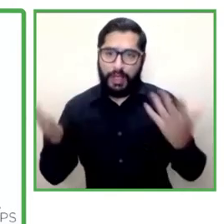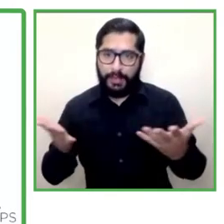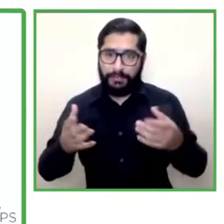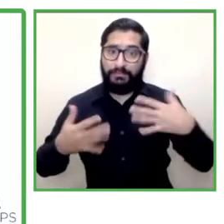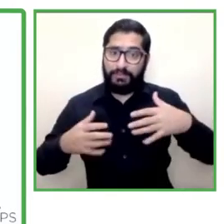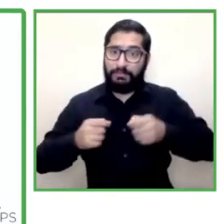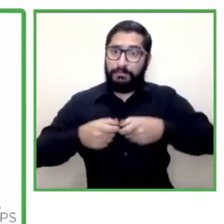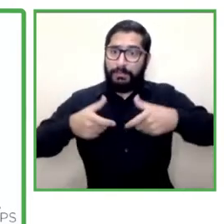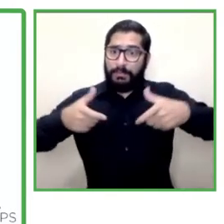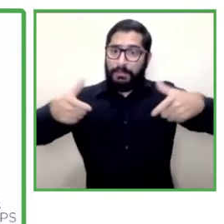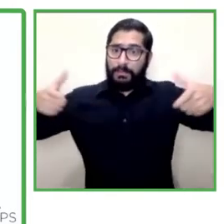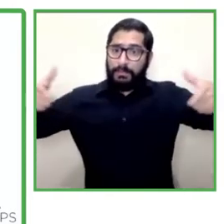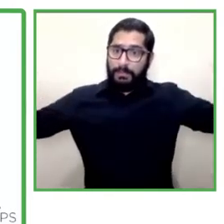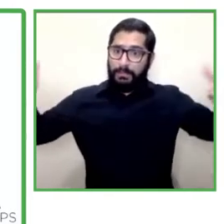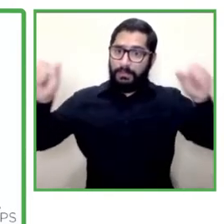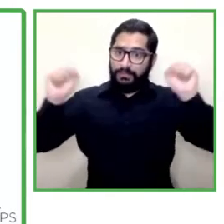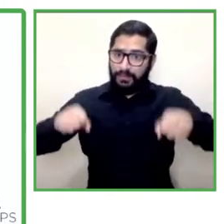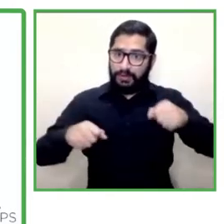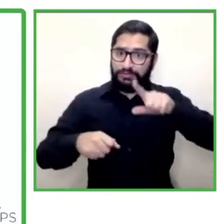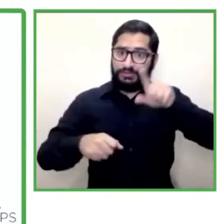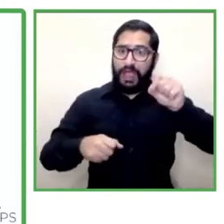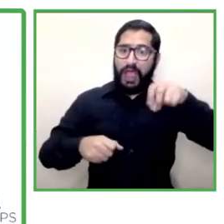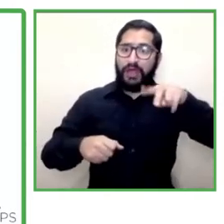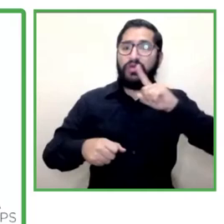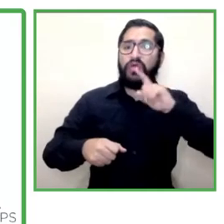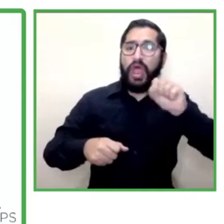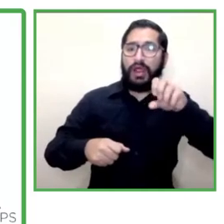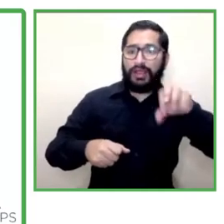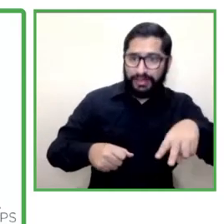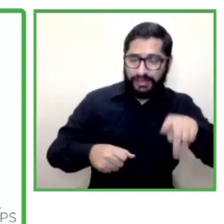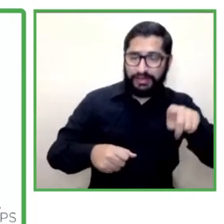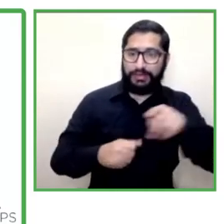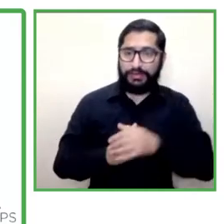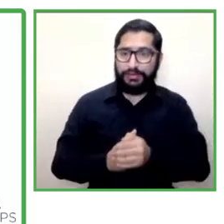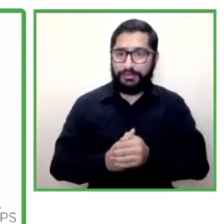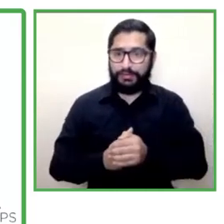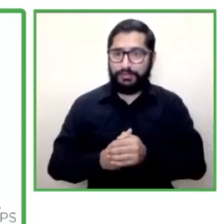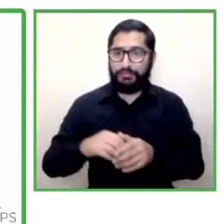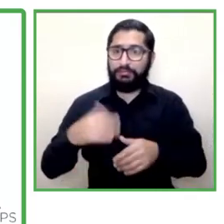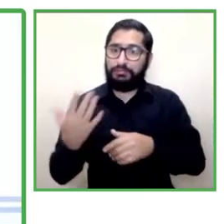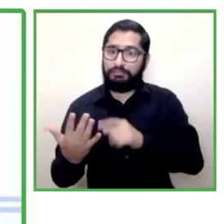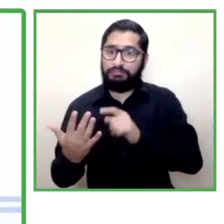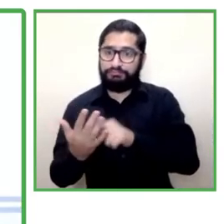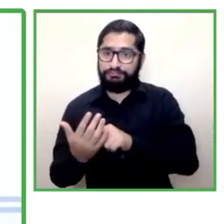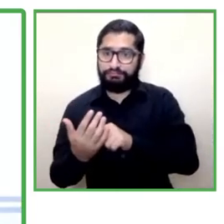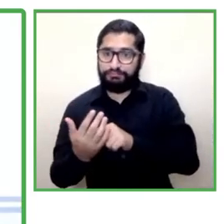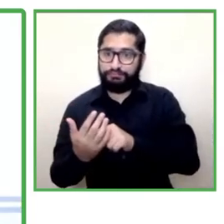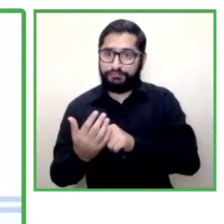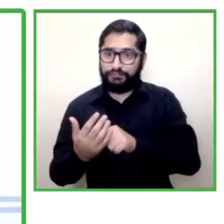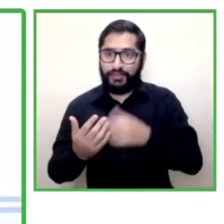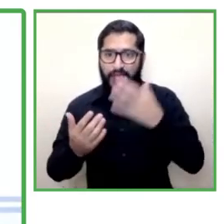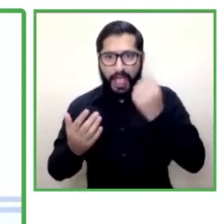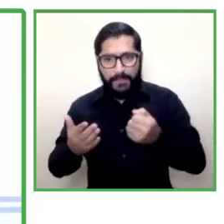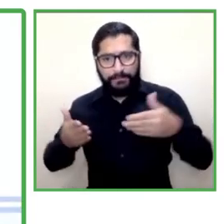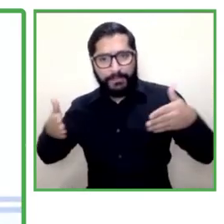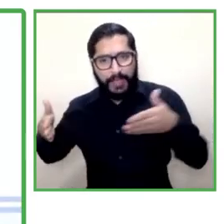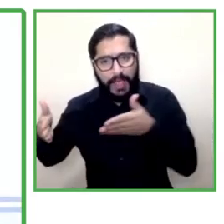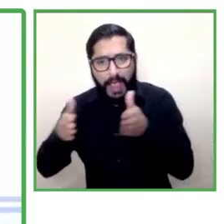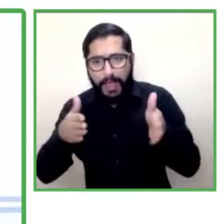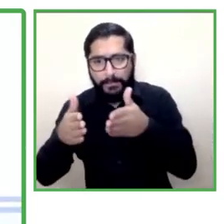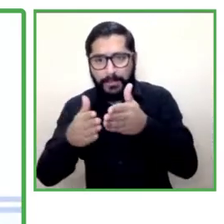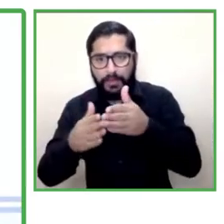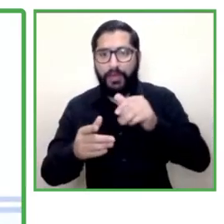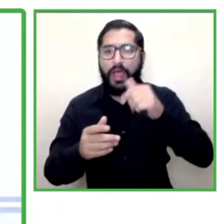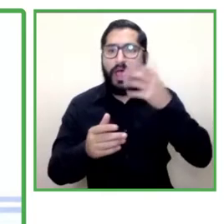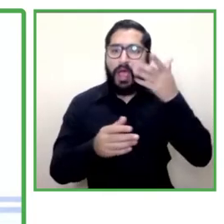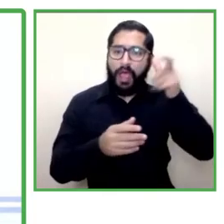guide you through giant university campus and so